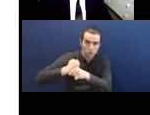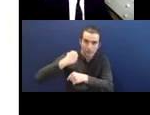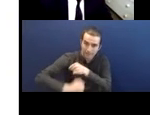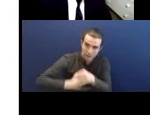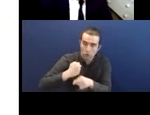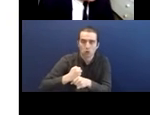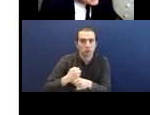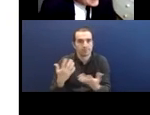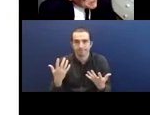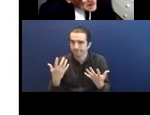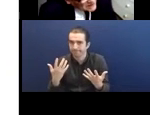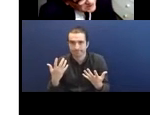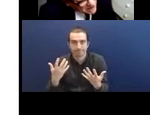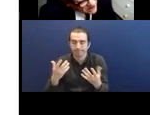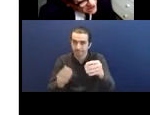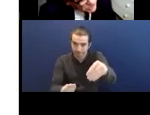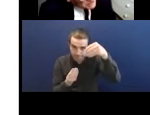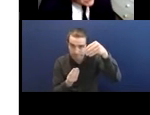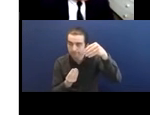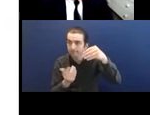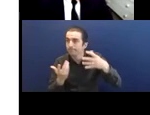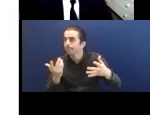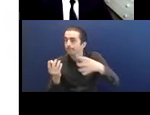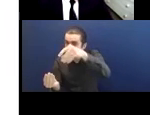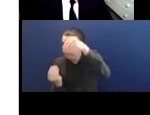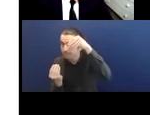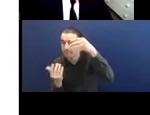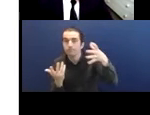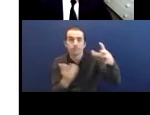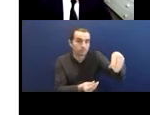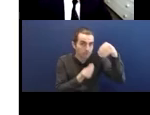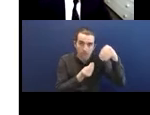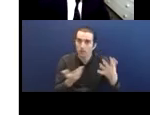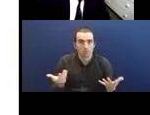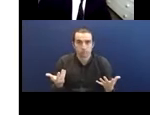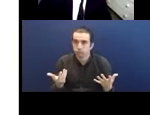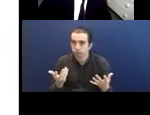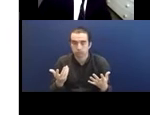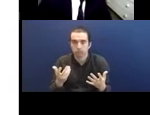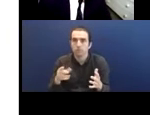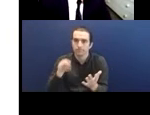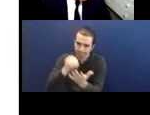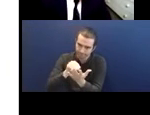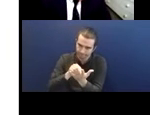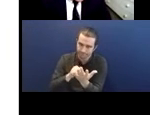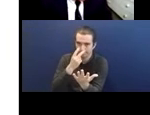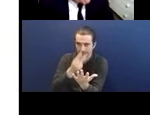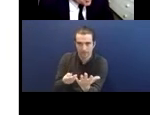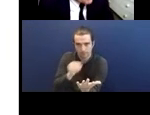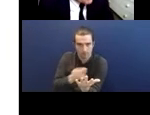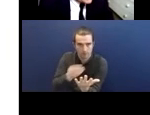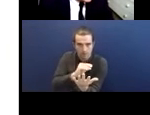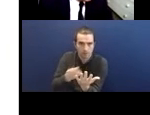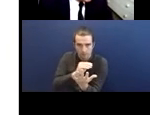order to understand it, we need to go back to the paradigm shift we talked about in ways of thinking about disability in module 1. And